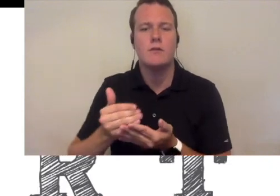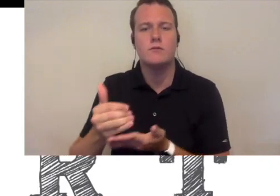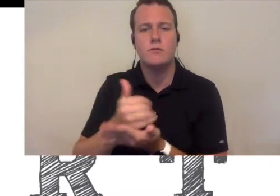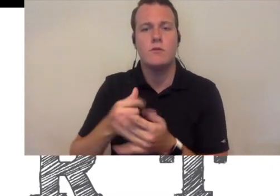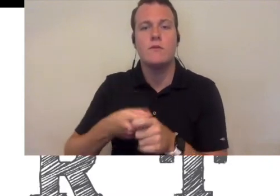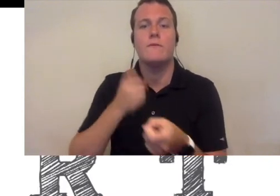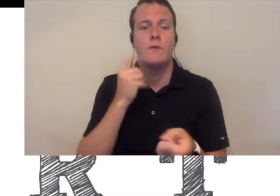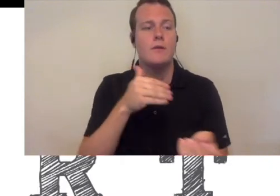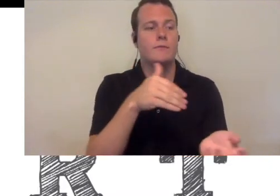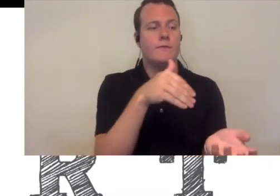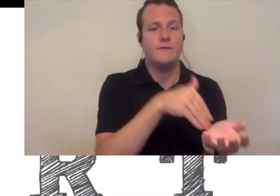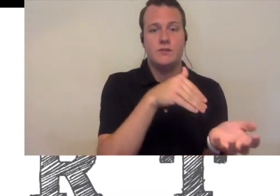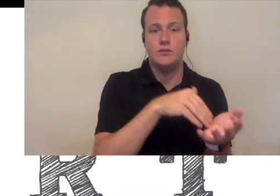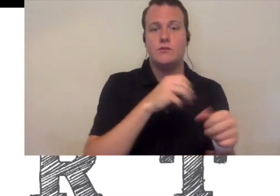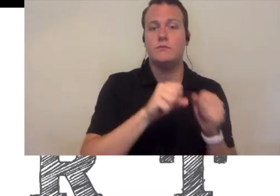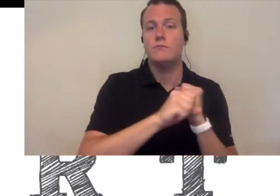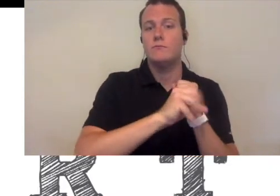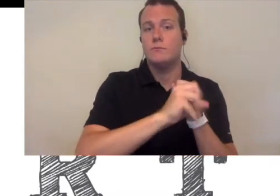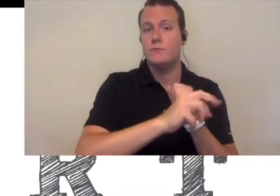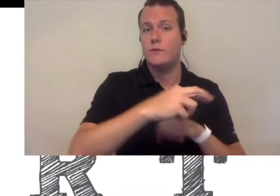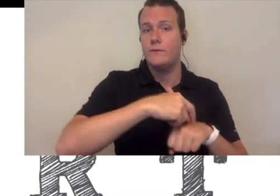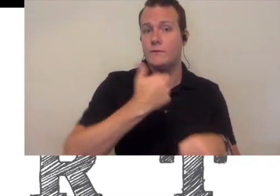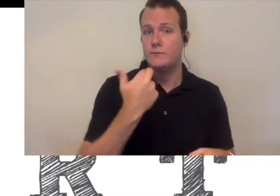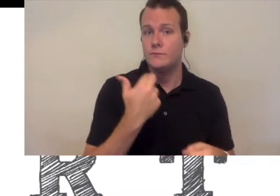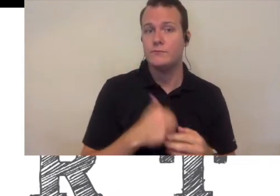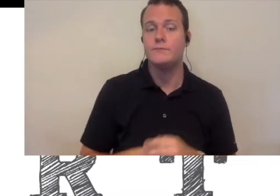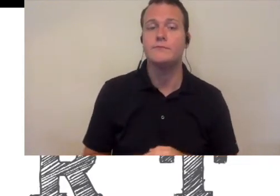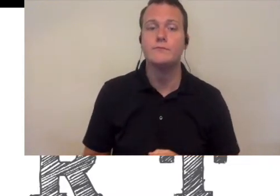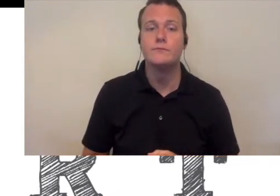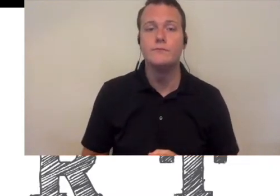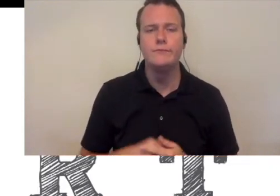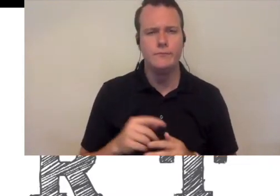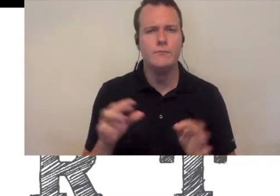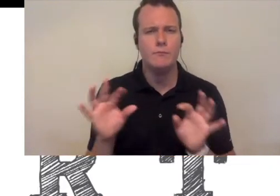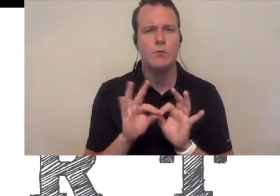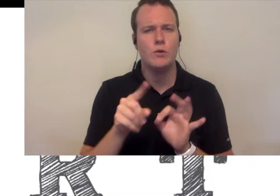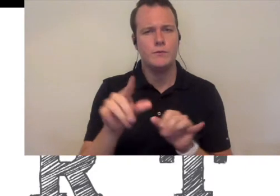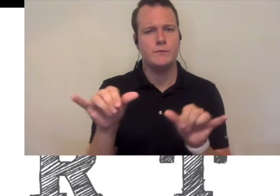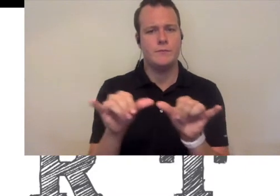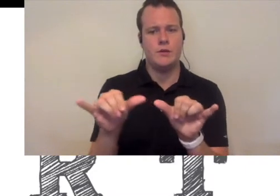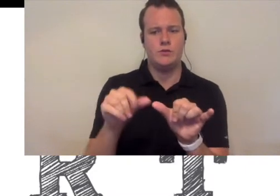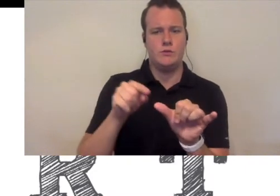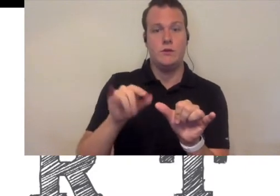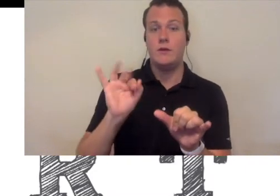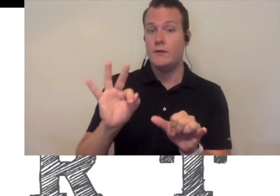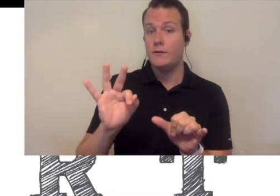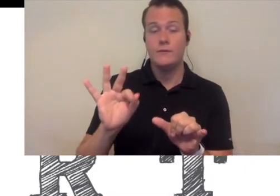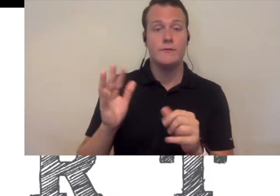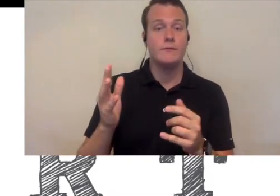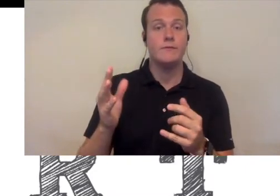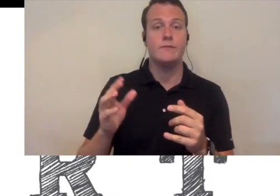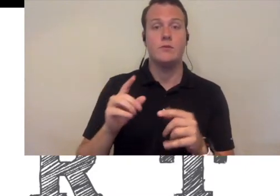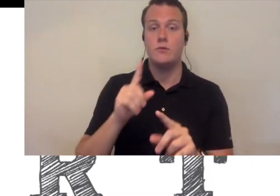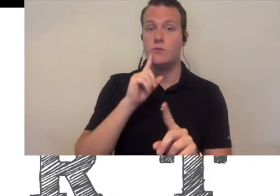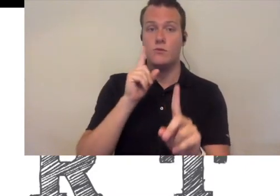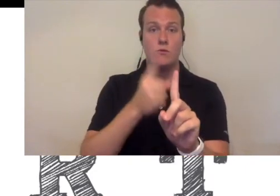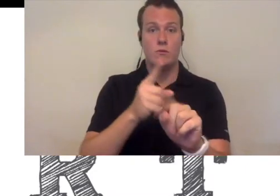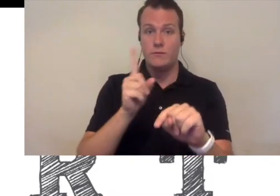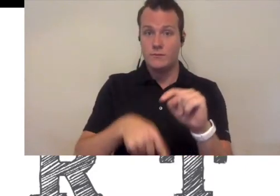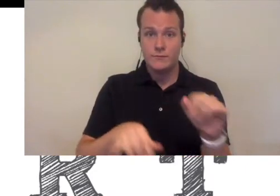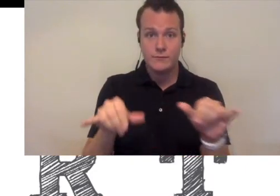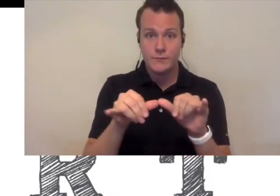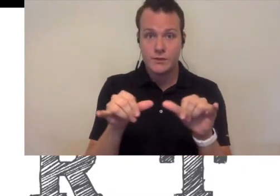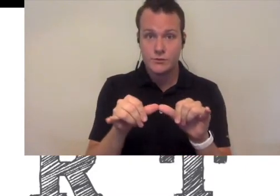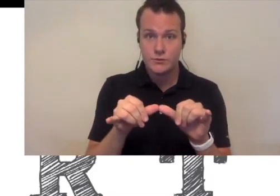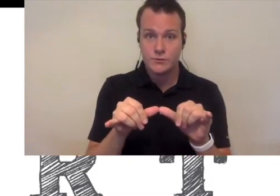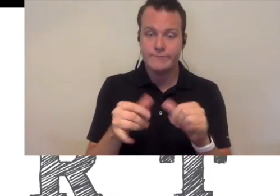marketing referrals. So make sure you can measure it, because if your goal cannot be measured, then